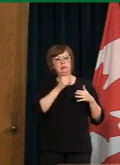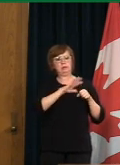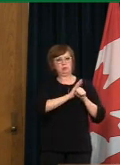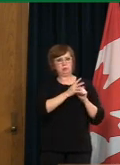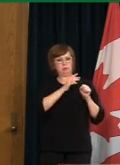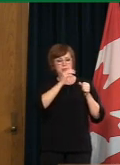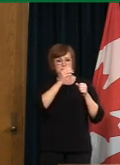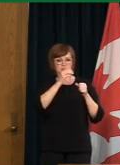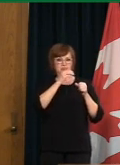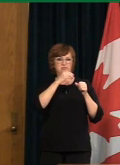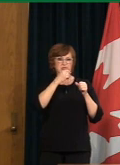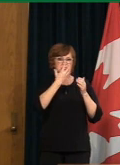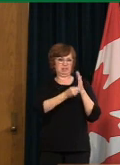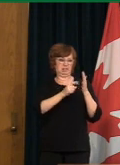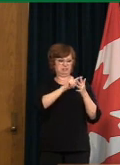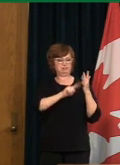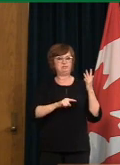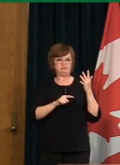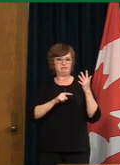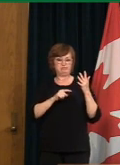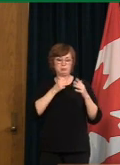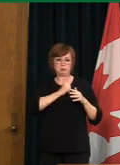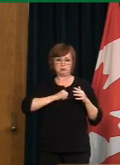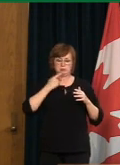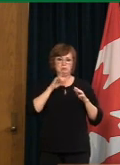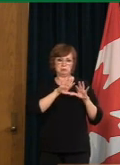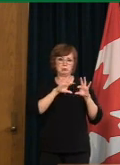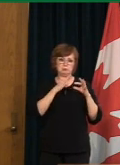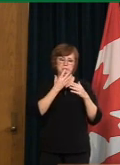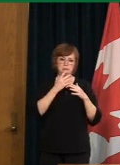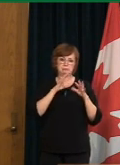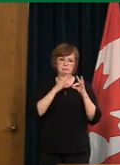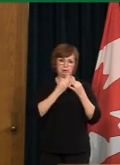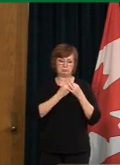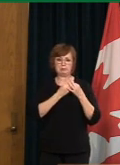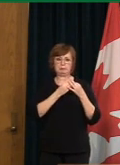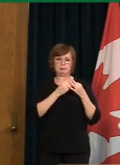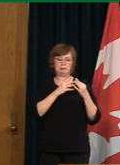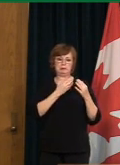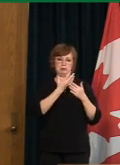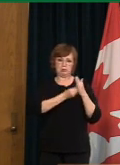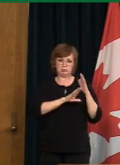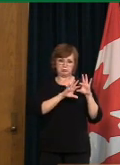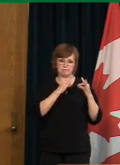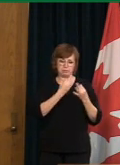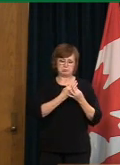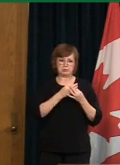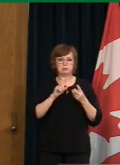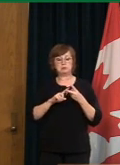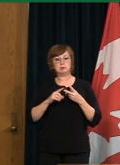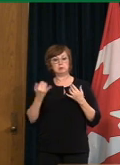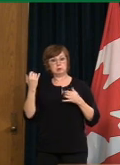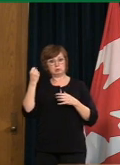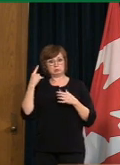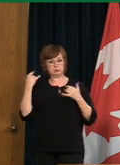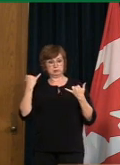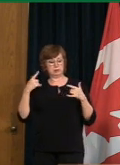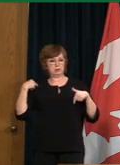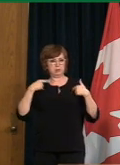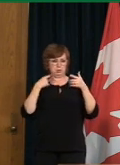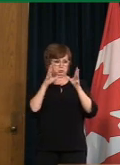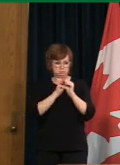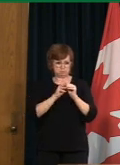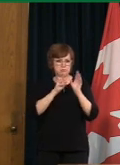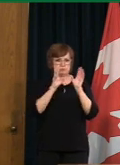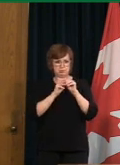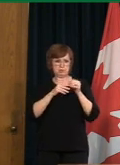COVID-19. We're very sorry for your loss. Today, following several days of consultations and on the